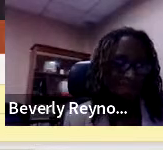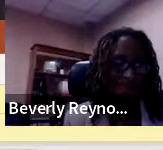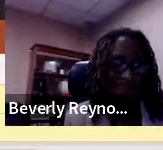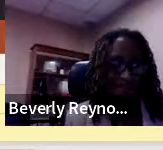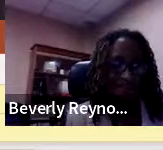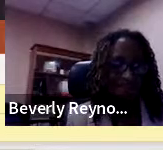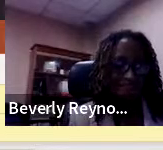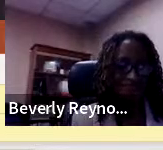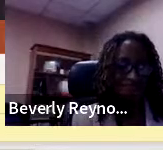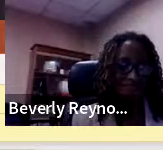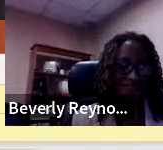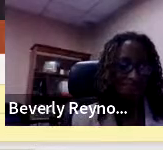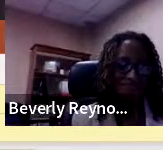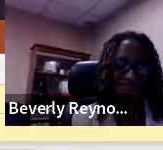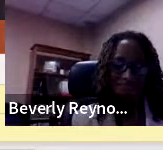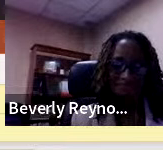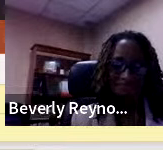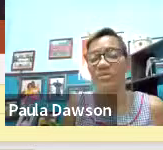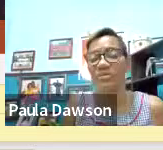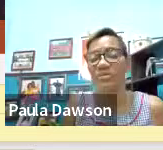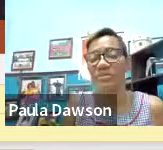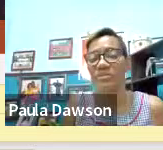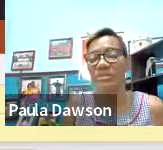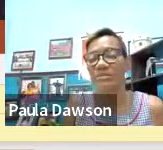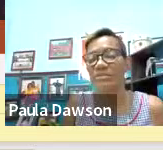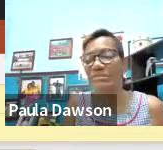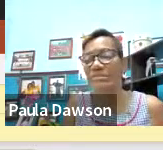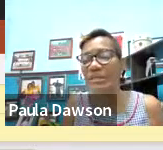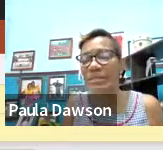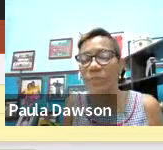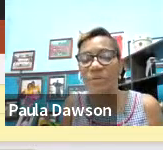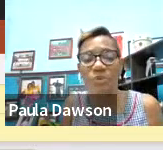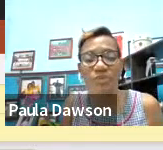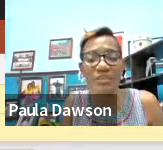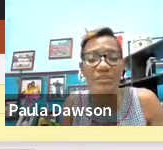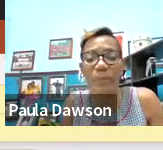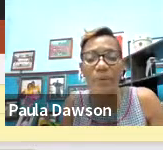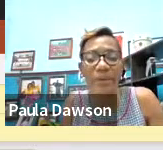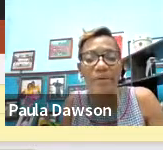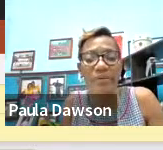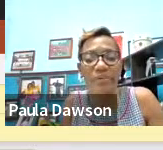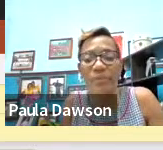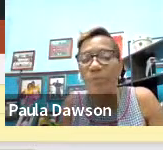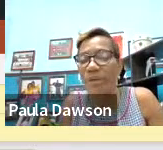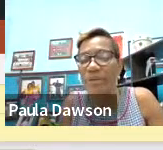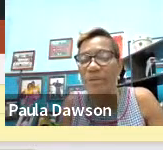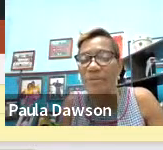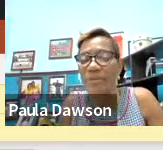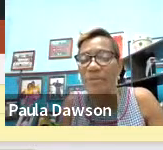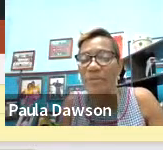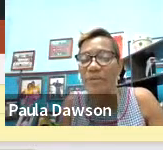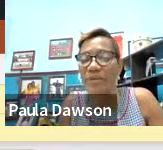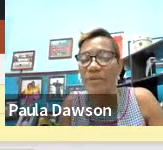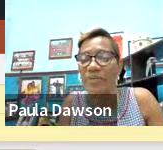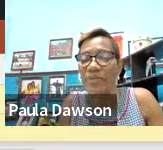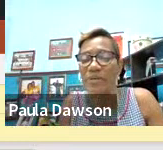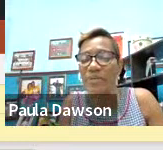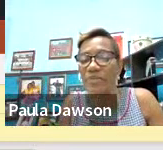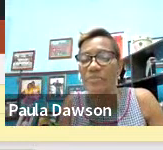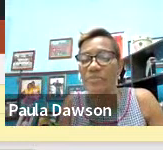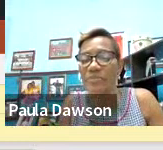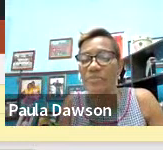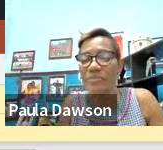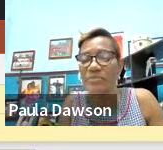Yes? Yes. Yes. All right, wonderful. I want to move this away, out of the way. Oh, there we